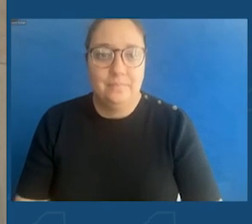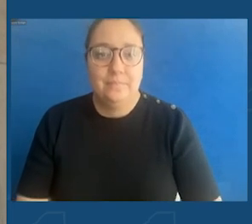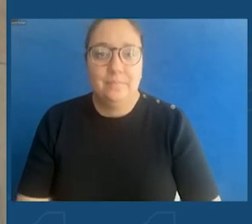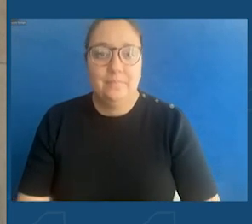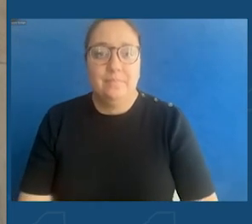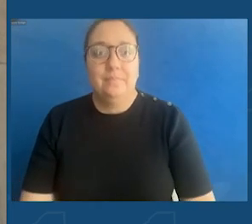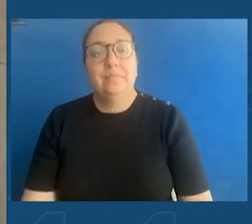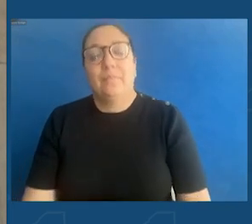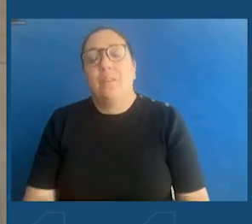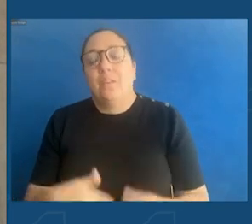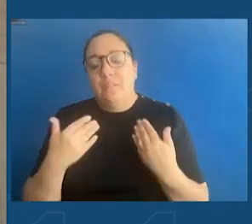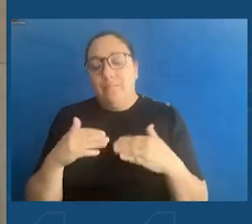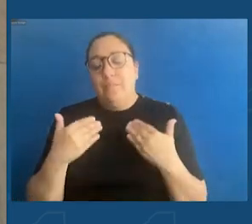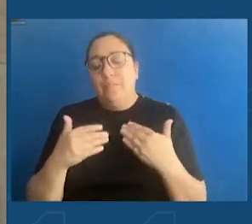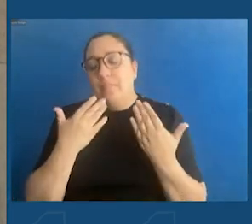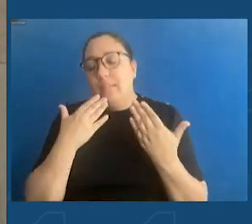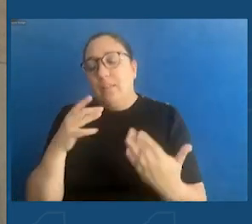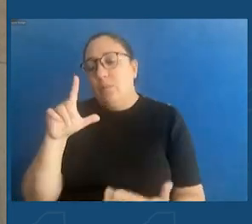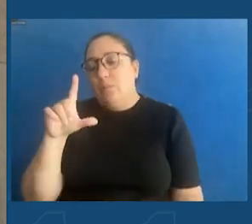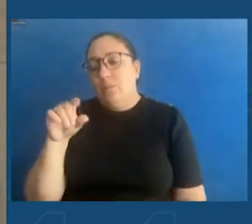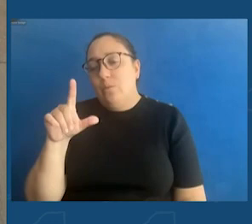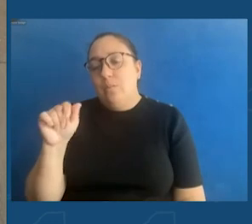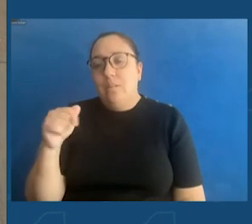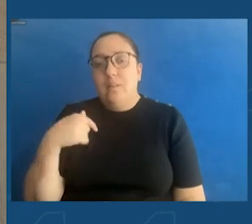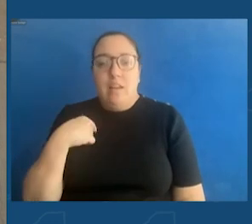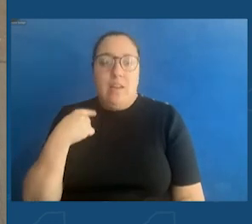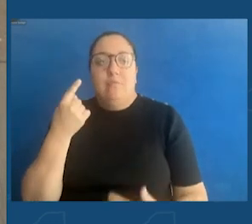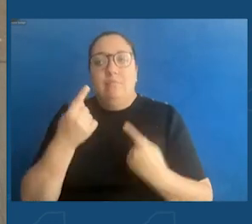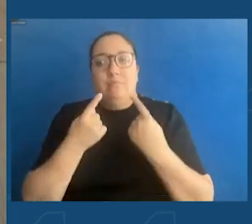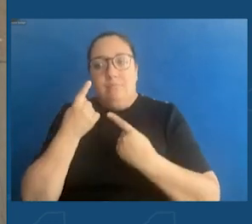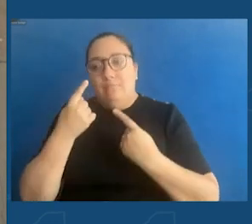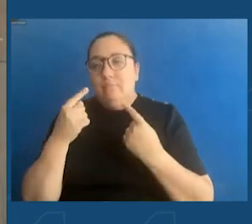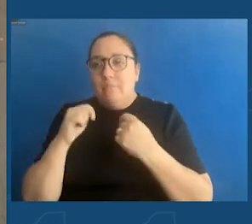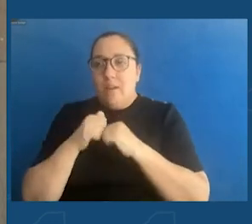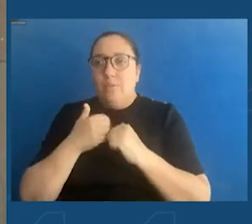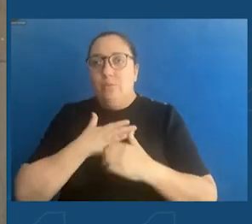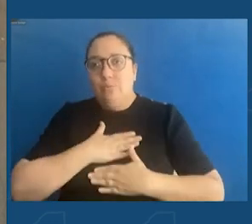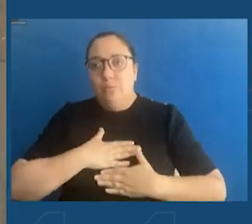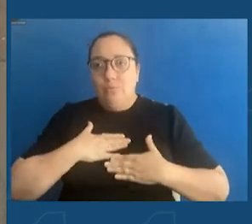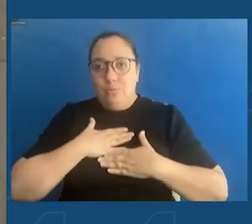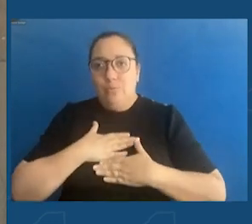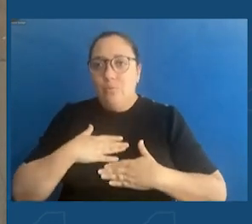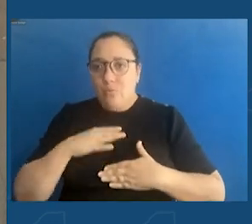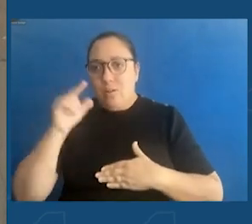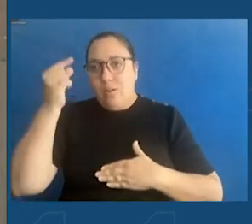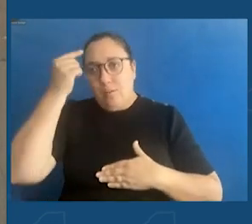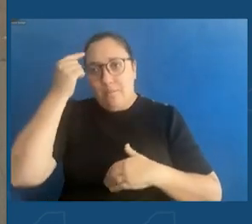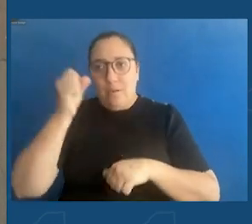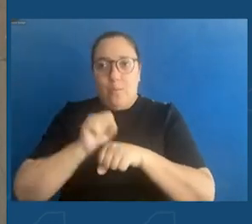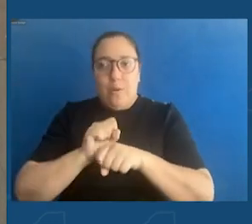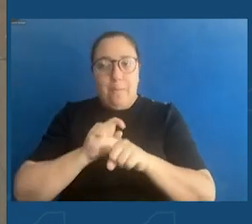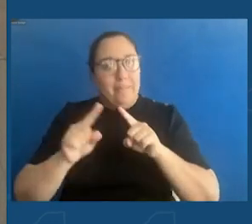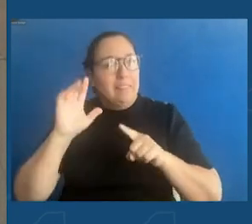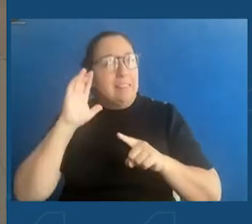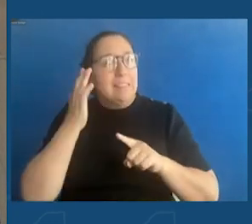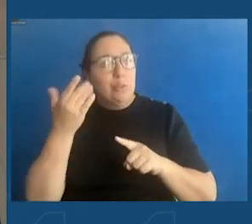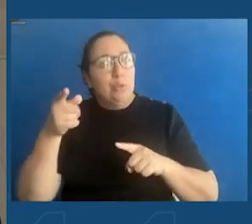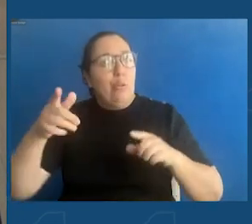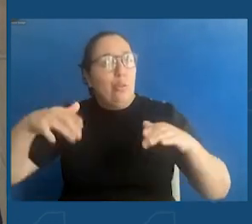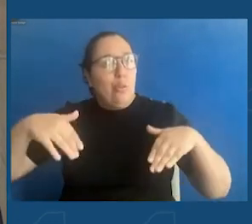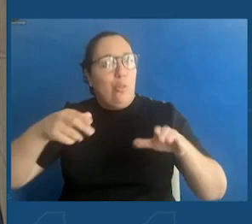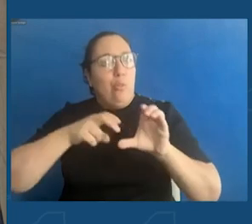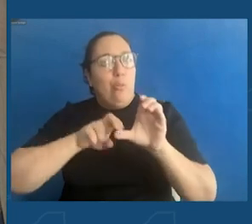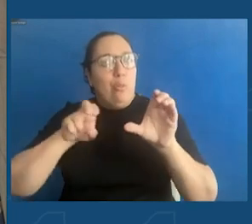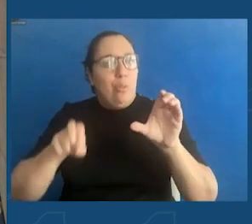Oh, thank you, Lola. I was asking her how she enjoys being out of government work, but you really haven't left us. So thank you for the great work that you